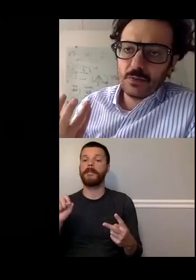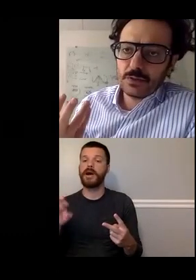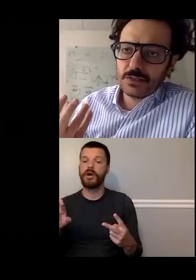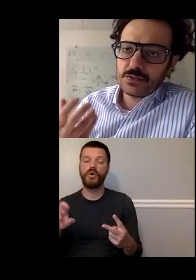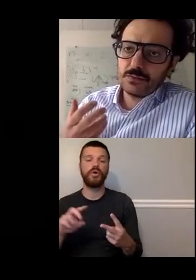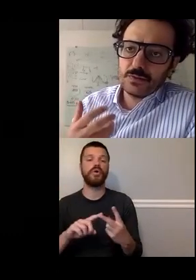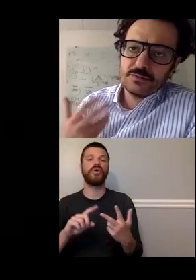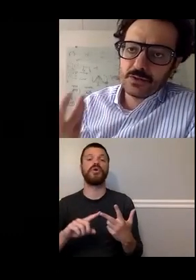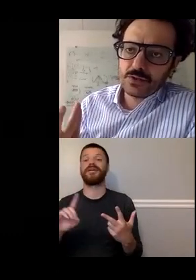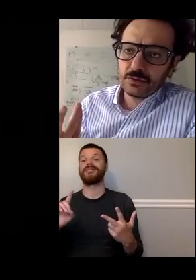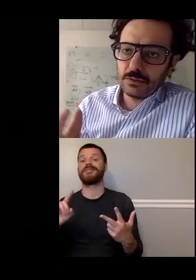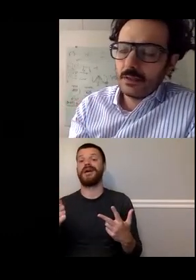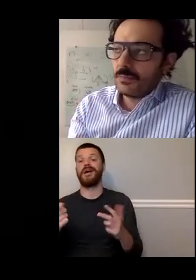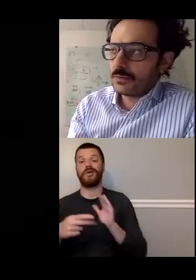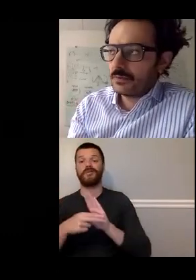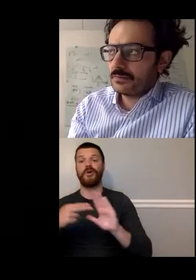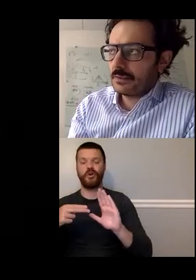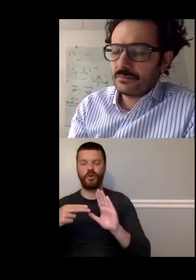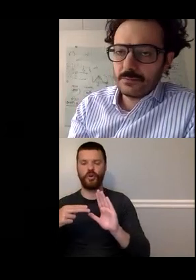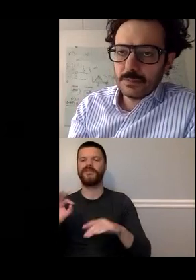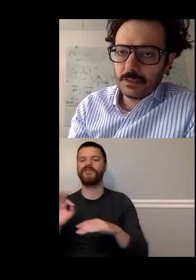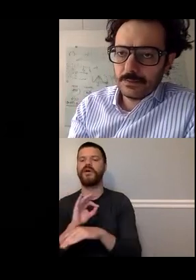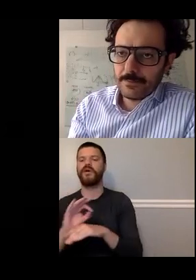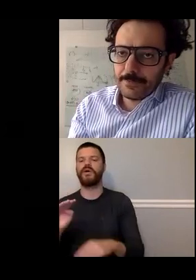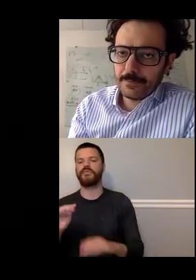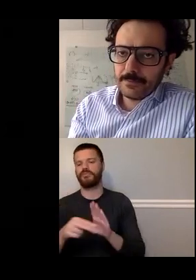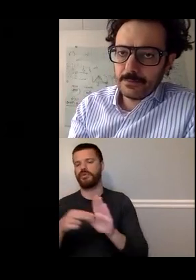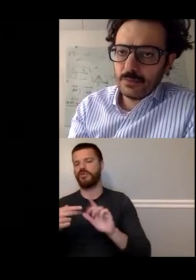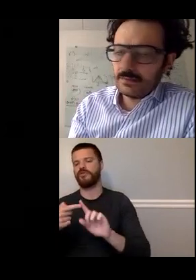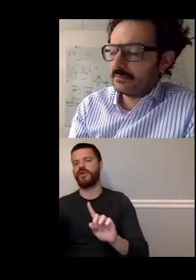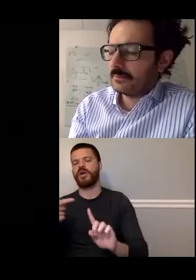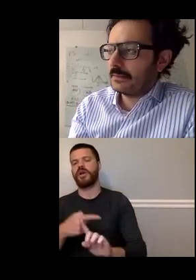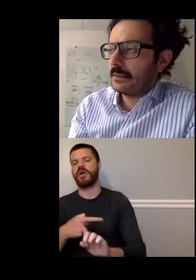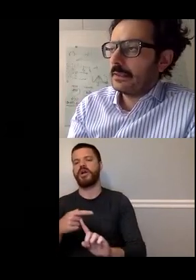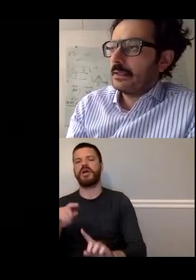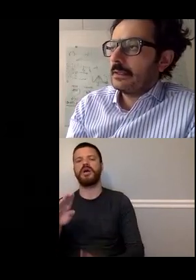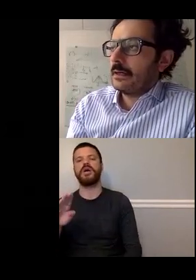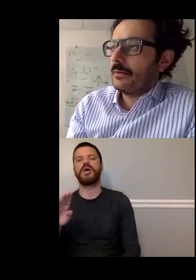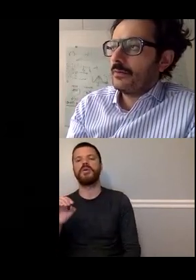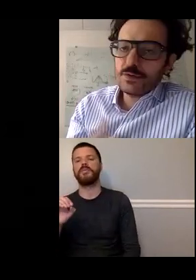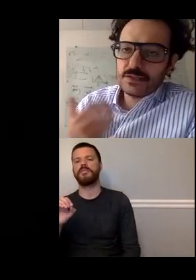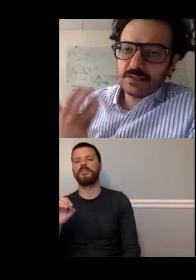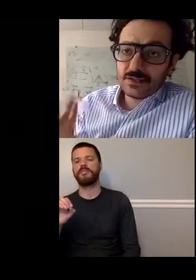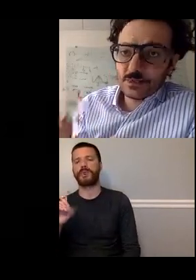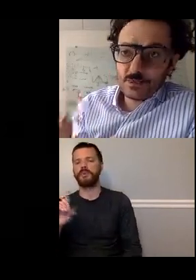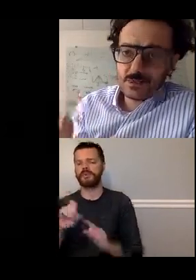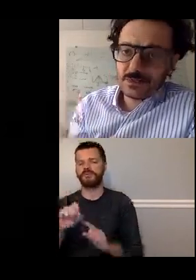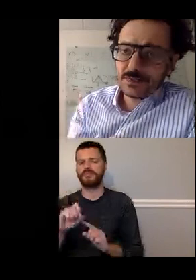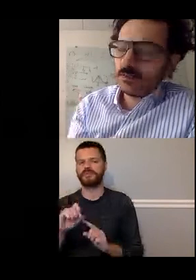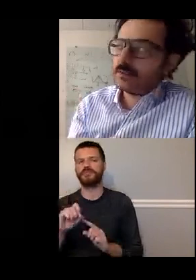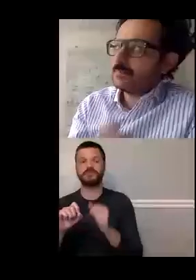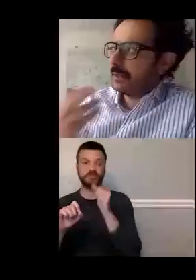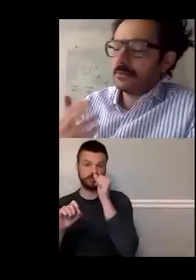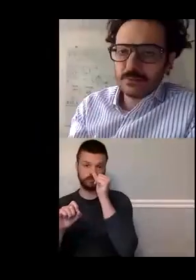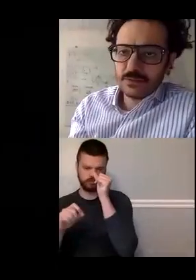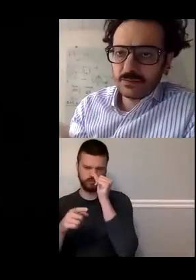diagnostic markers I showed was a functional marker taken from the BOLD activity. Now, of course, these are smaller studies